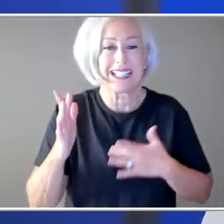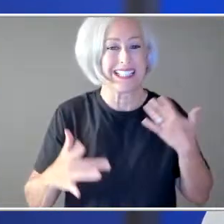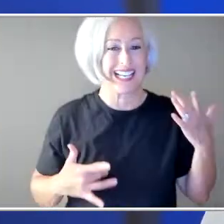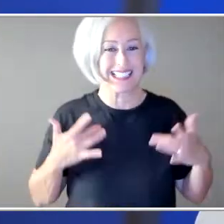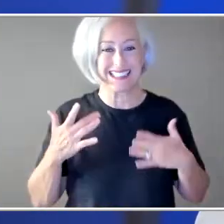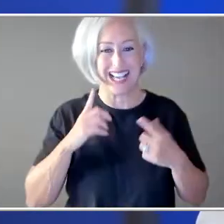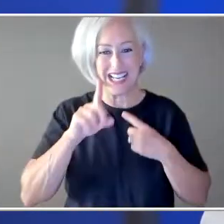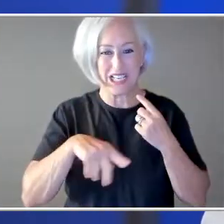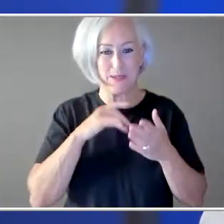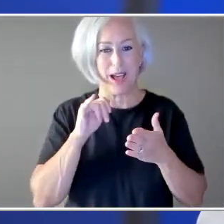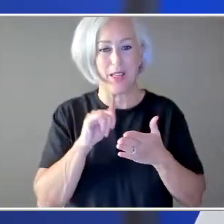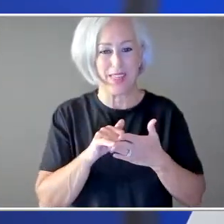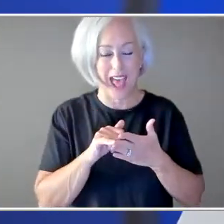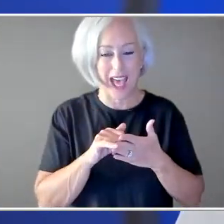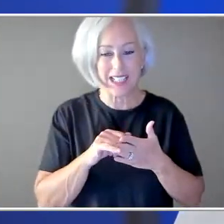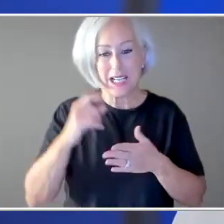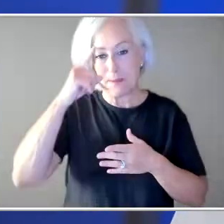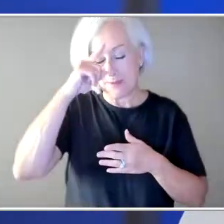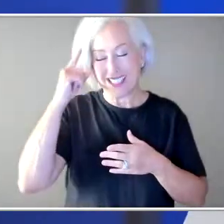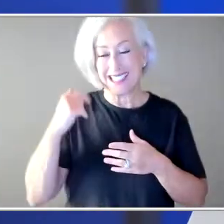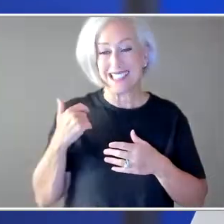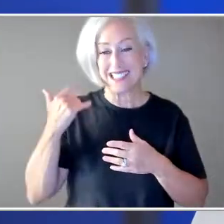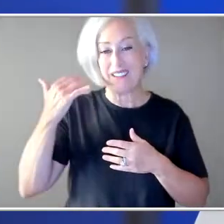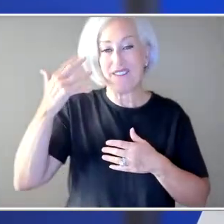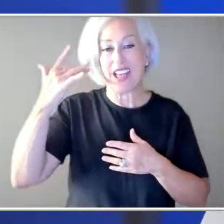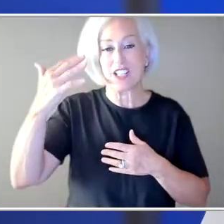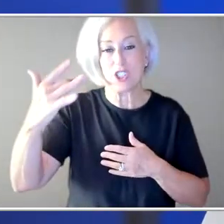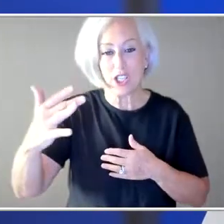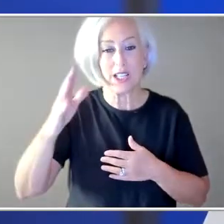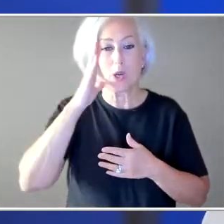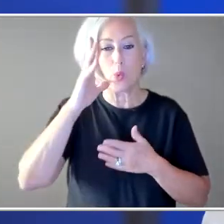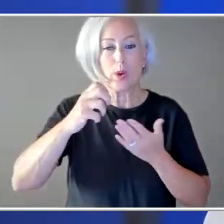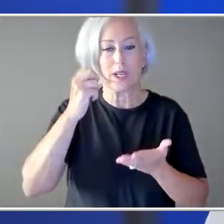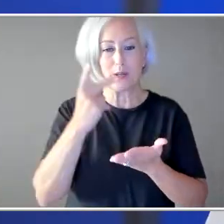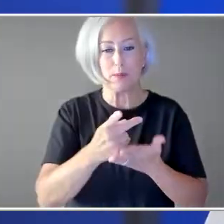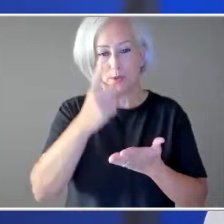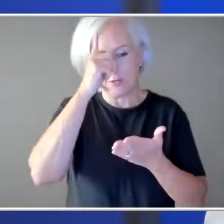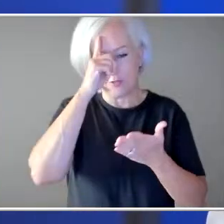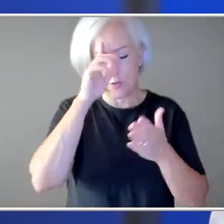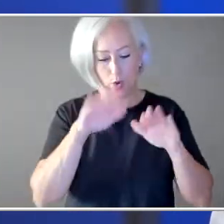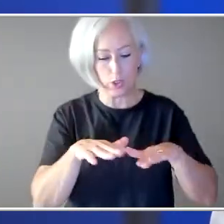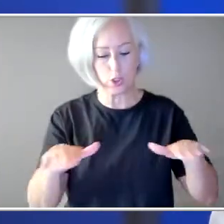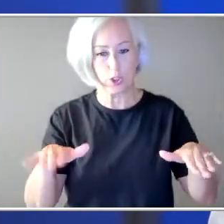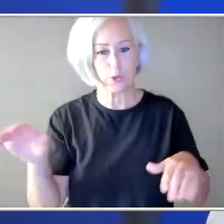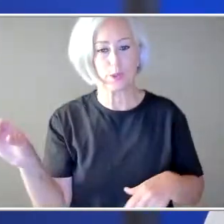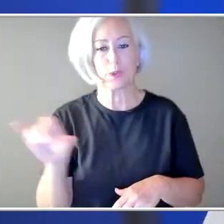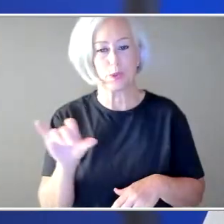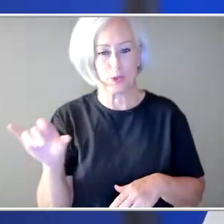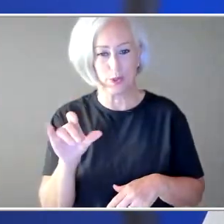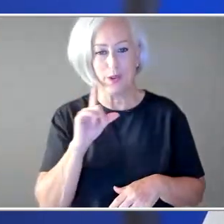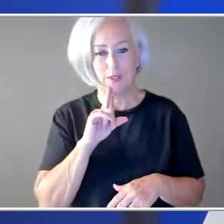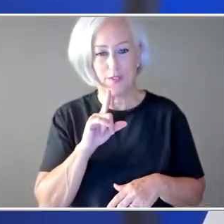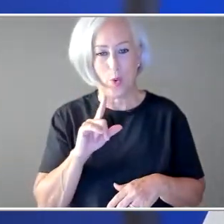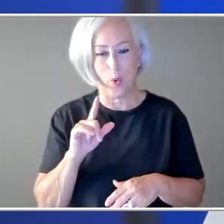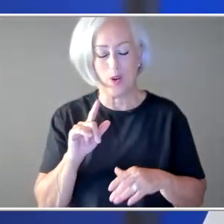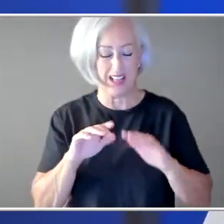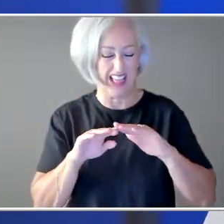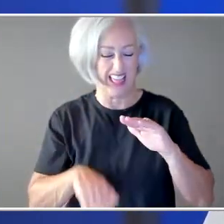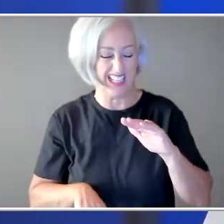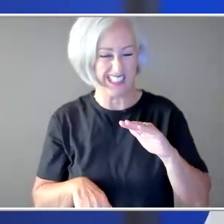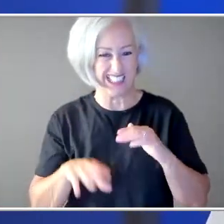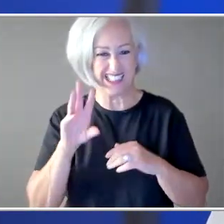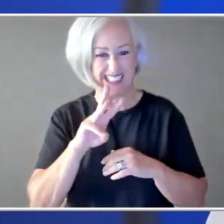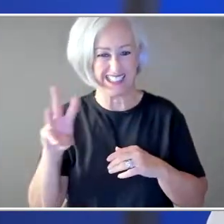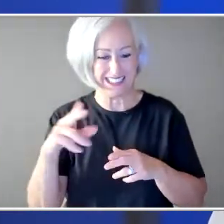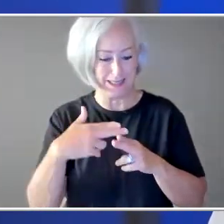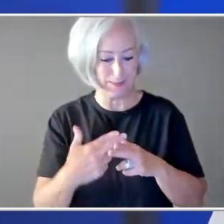this because eventually it'll get approved for children too, for smaller folks, and that will be